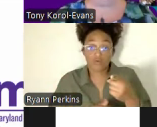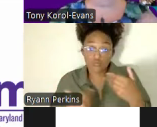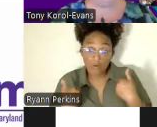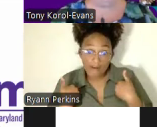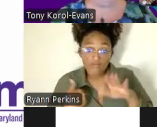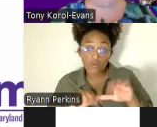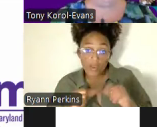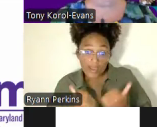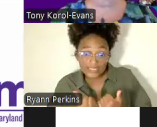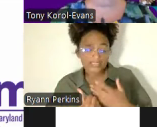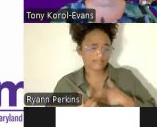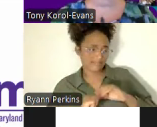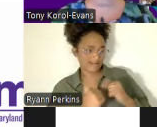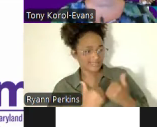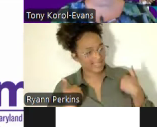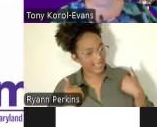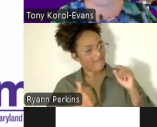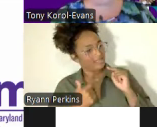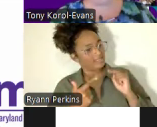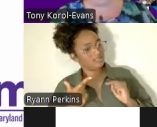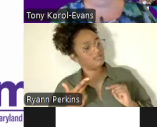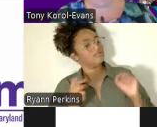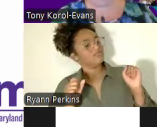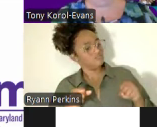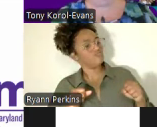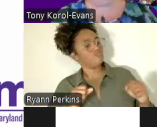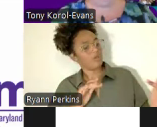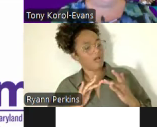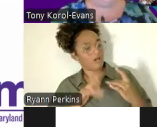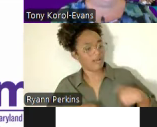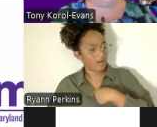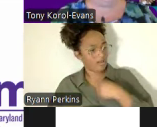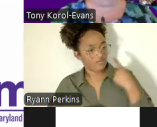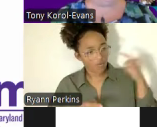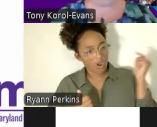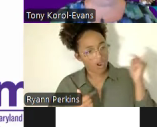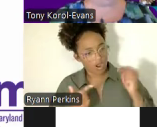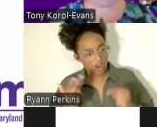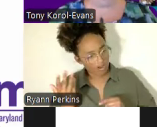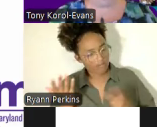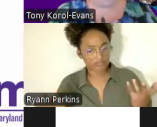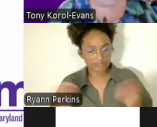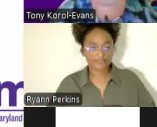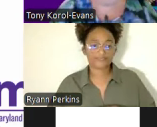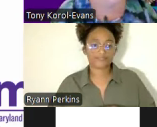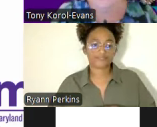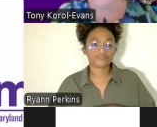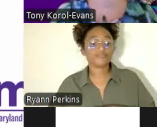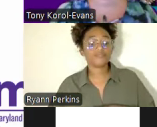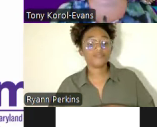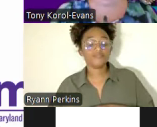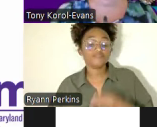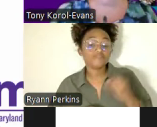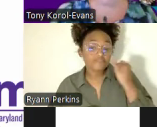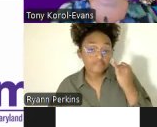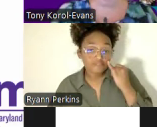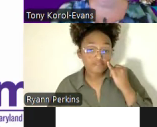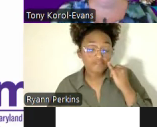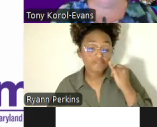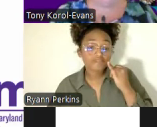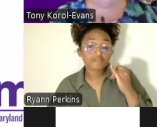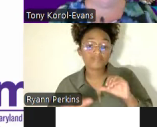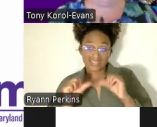places so people know they can come from you. And then promote internal organizational changes. What if you don't have anything on your